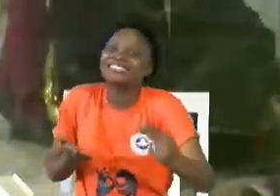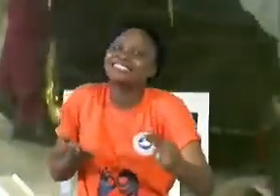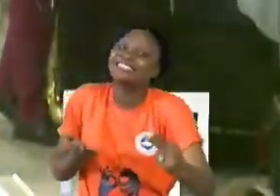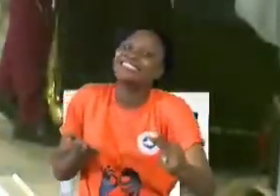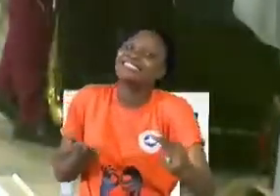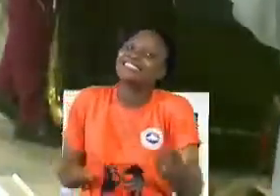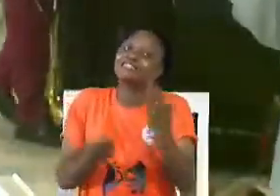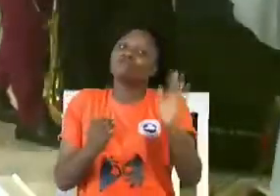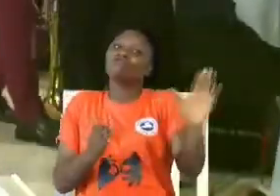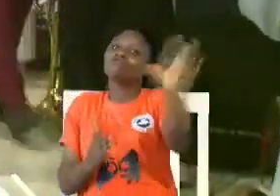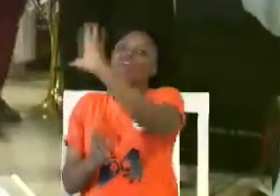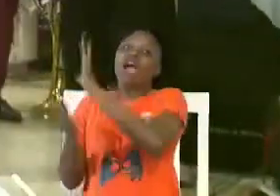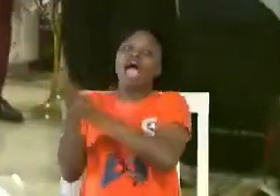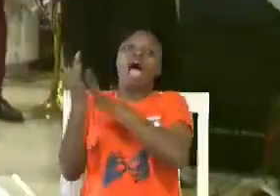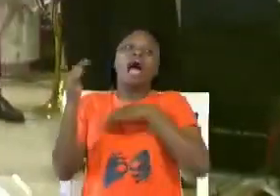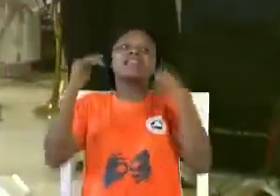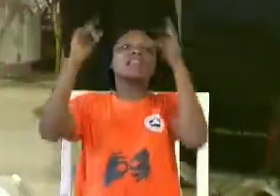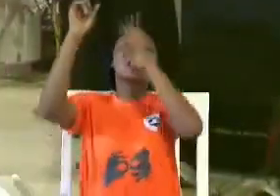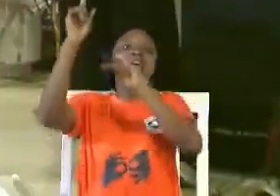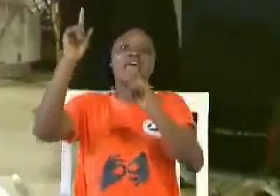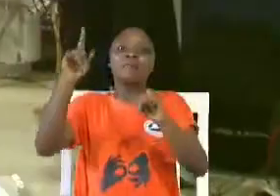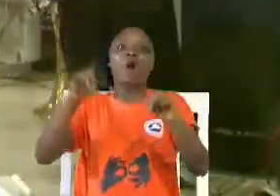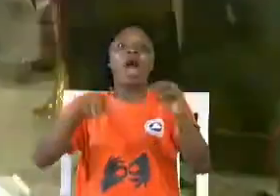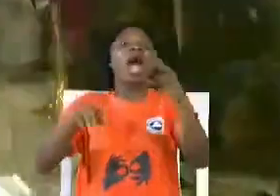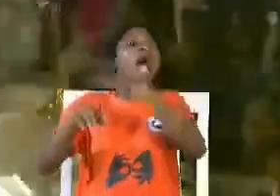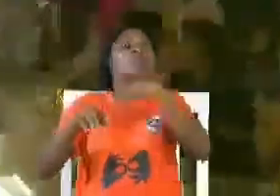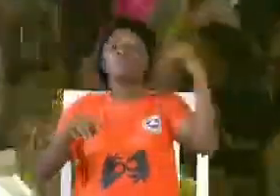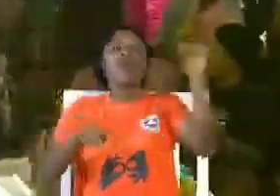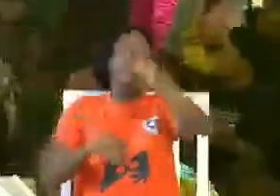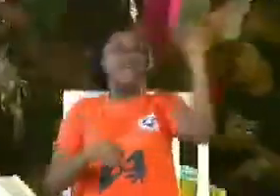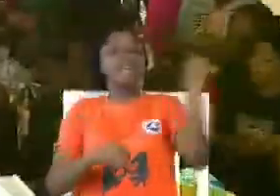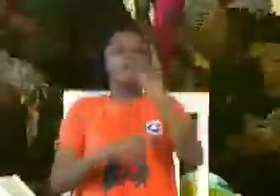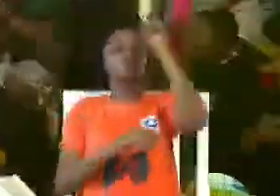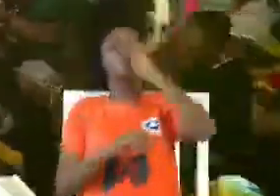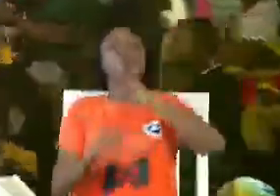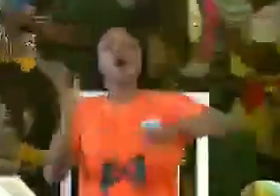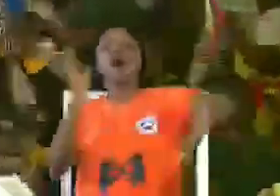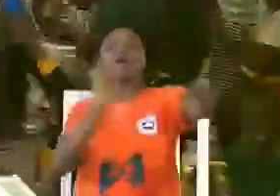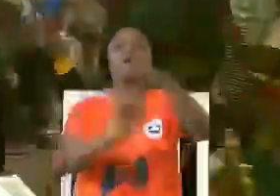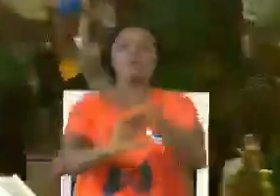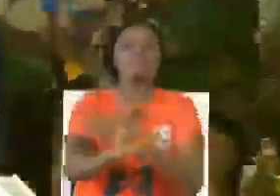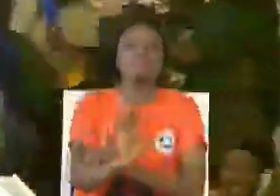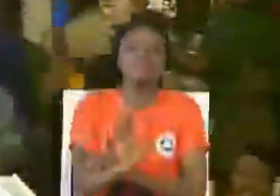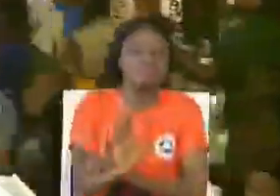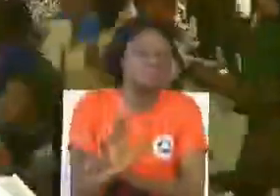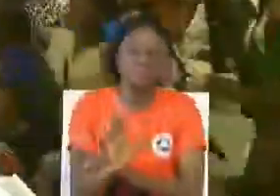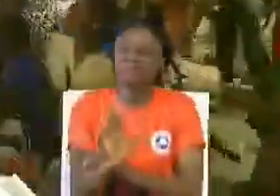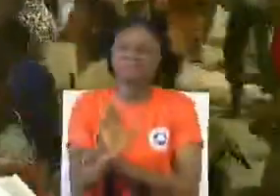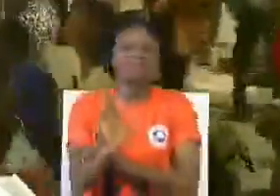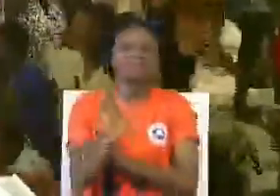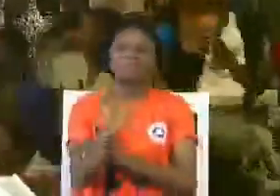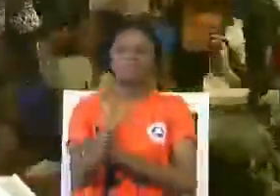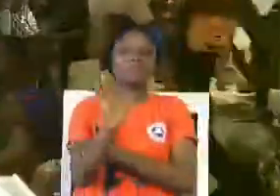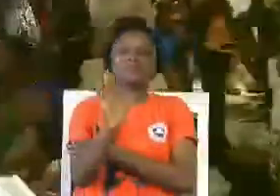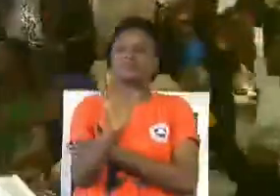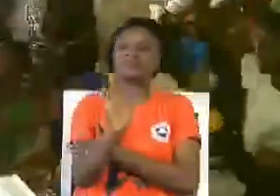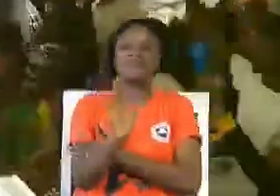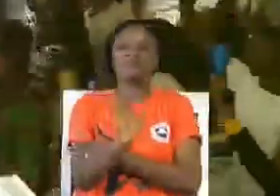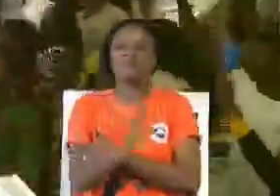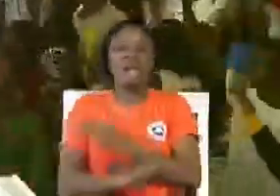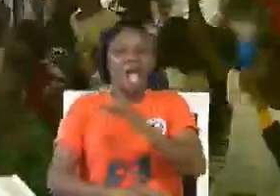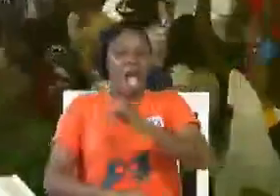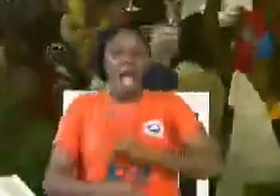holy. Lift your hands and tell him, not your foes. And forever you are God. I bless you,